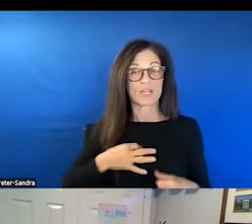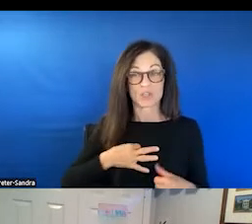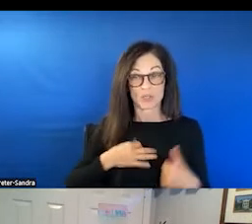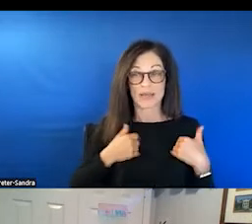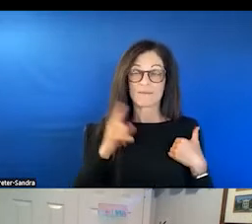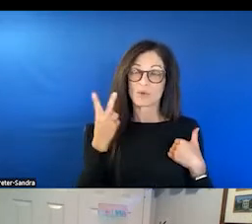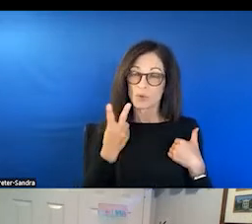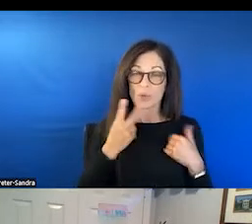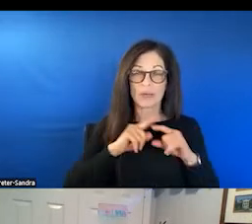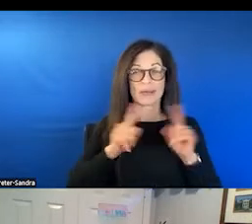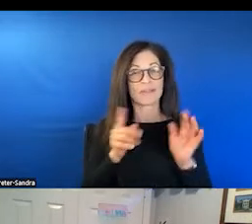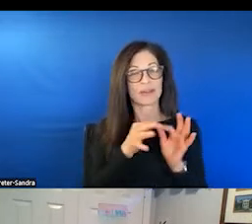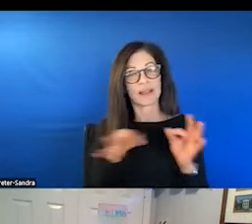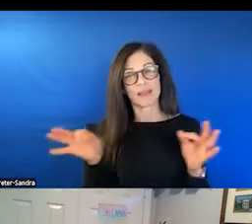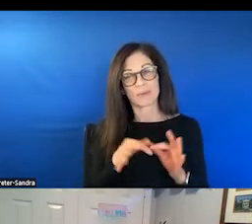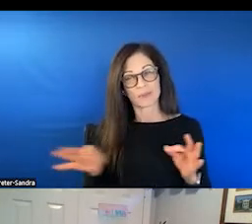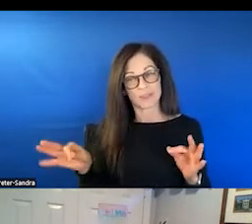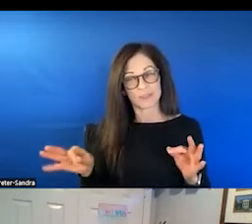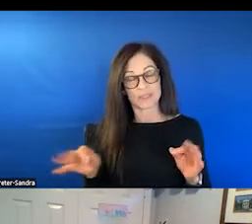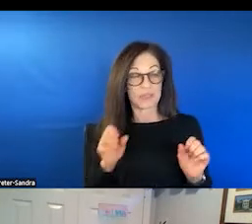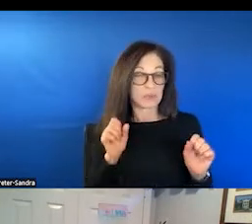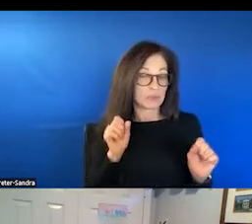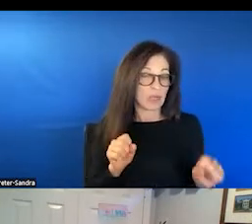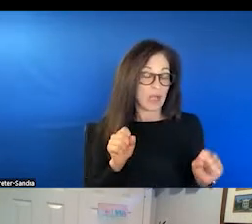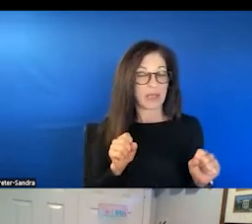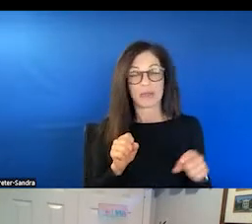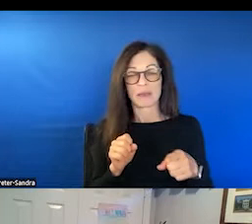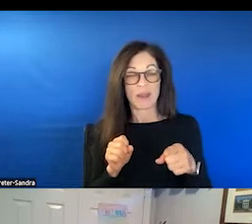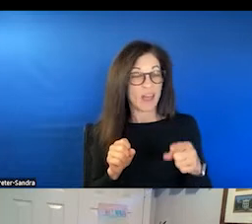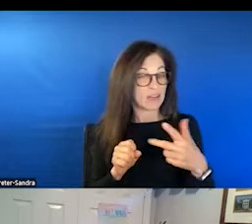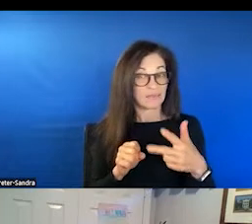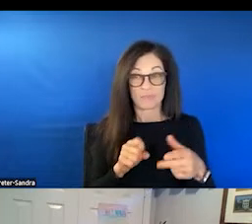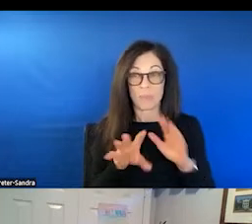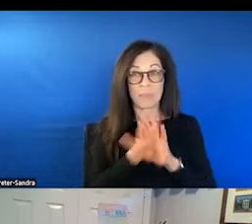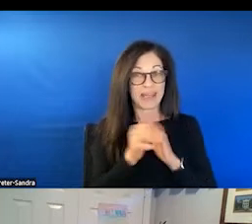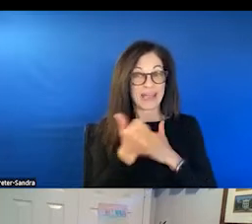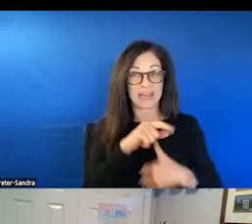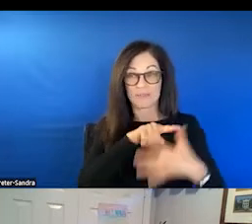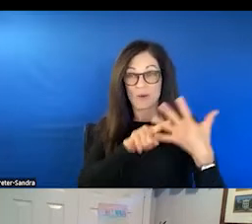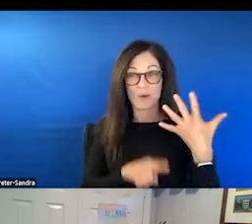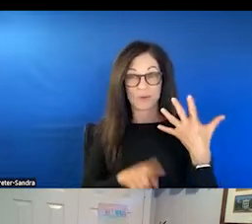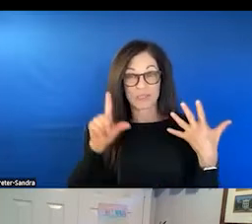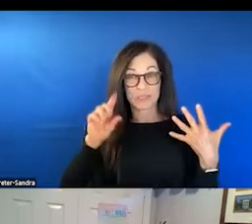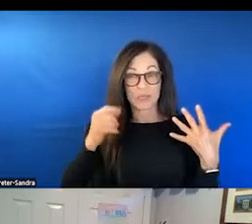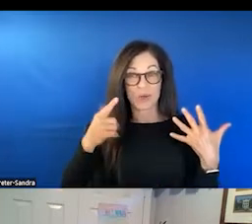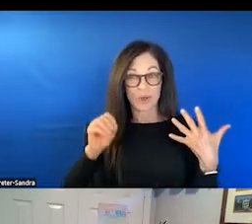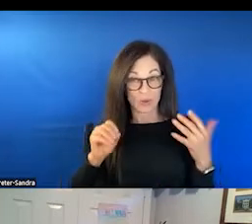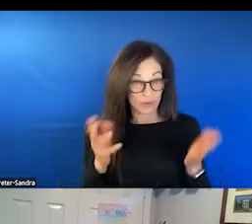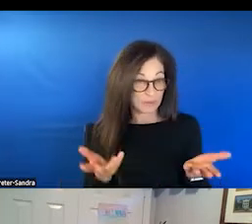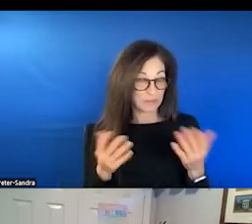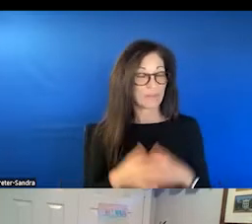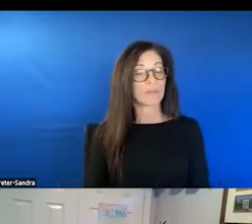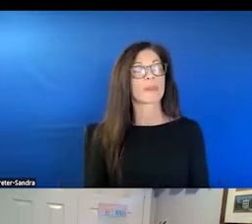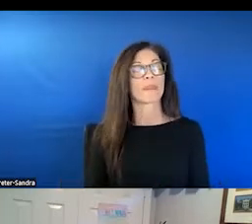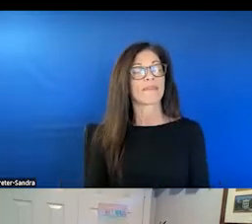languages, and you get a choice of these 5 different logos that you're welcome to place on there. All right. So